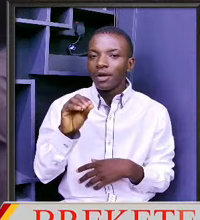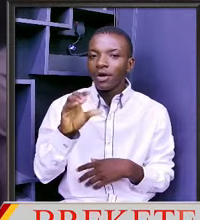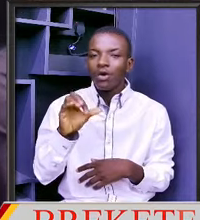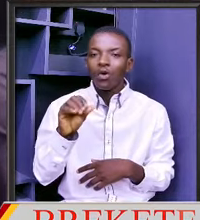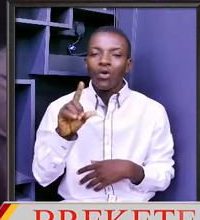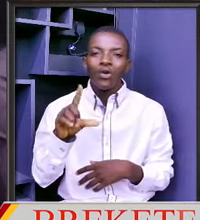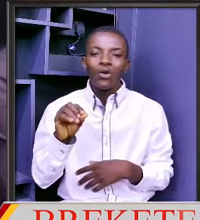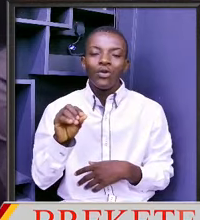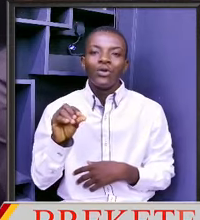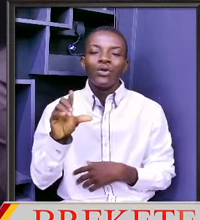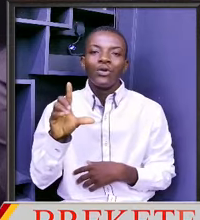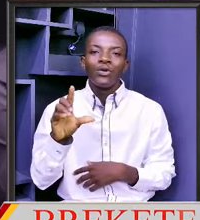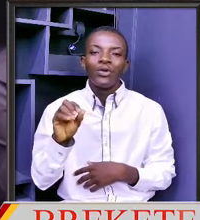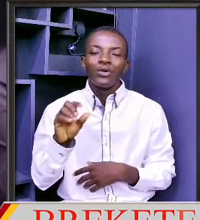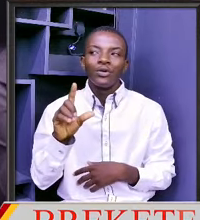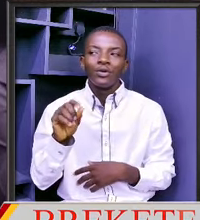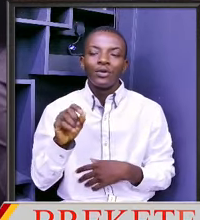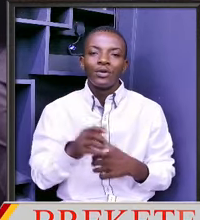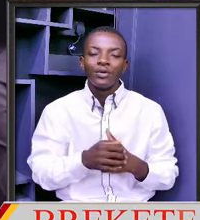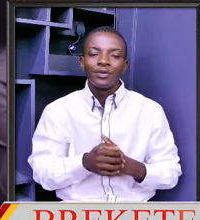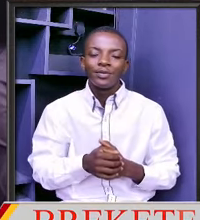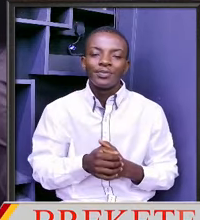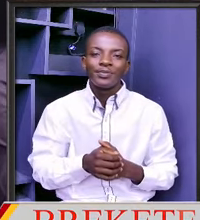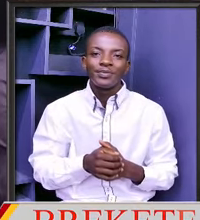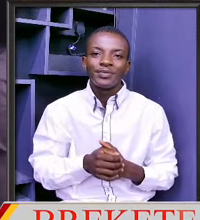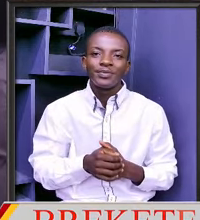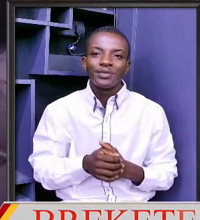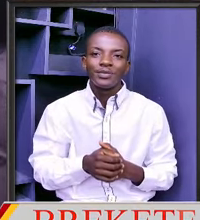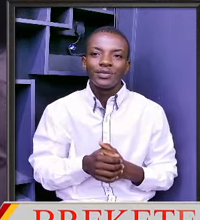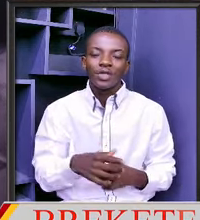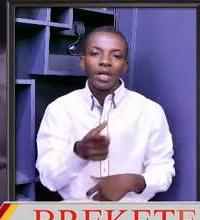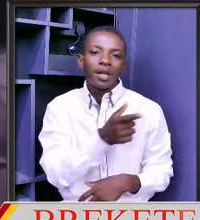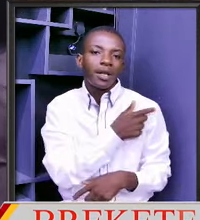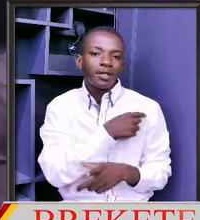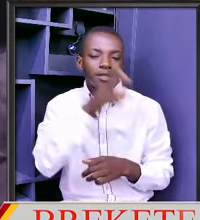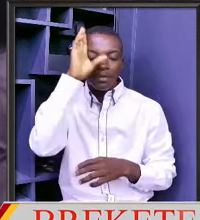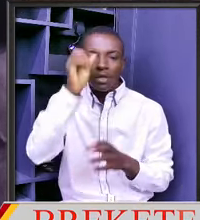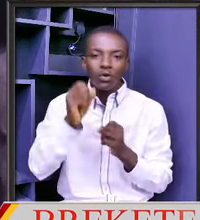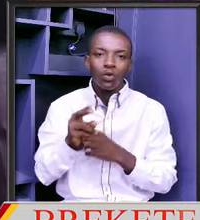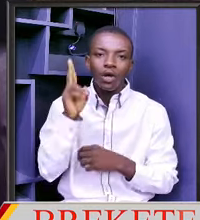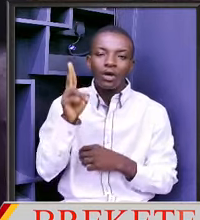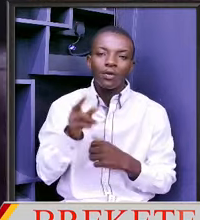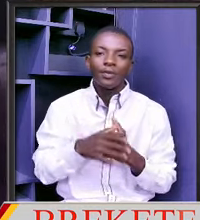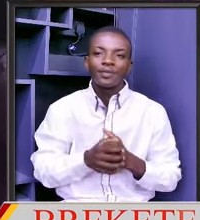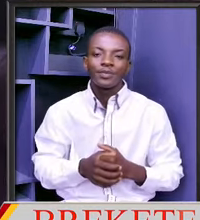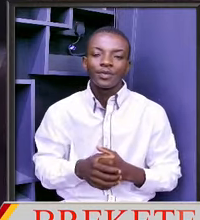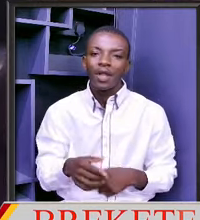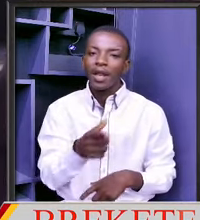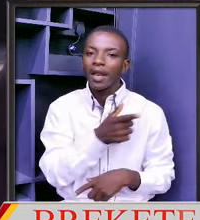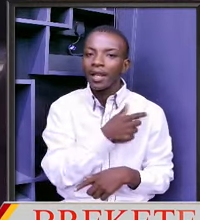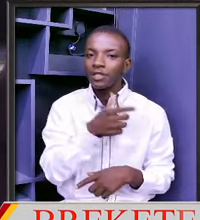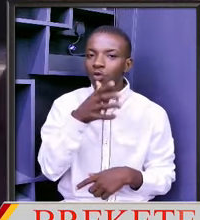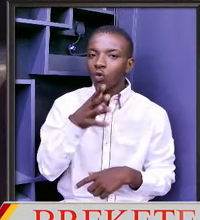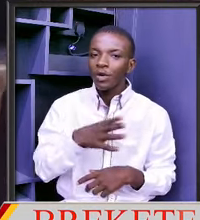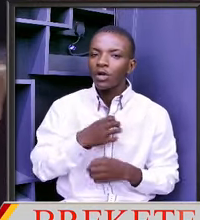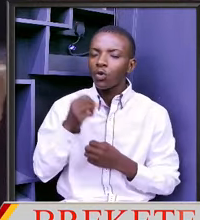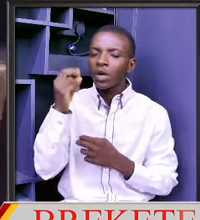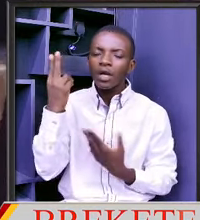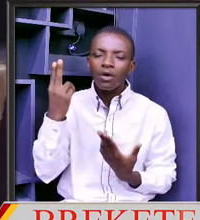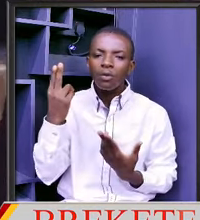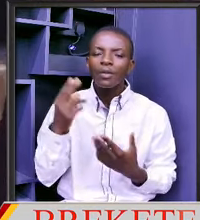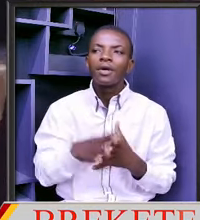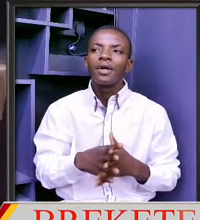Belembe. Oh, lo, lo, lo. Lazy man, wake up. Lazy woman, wake